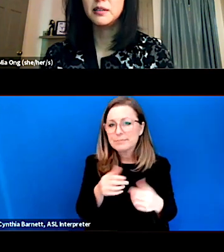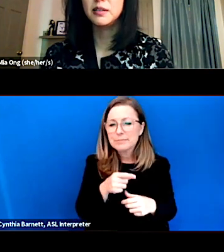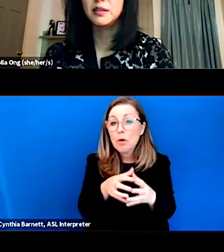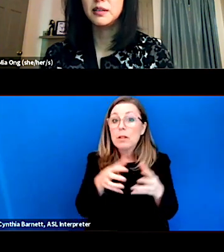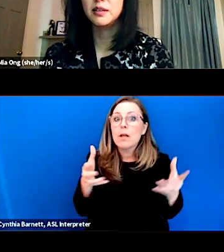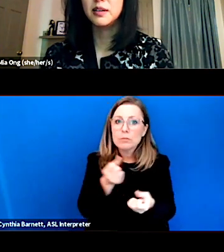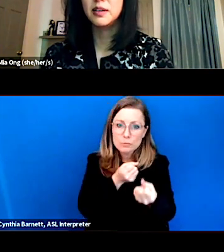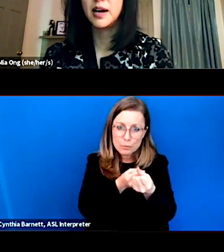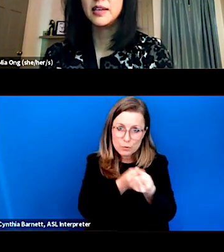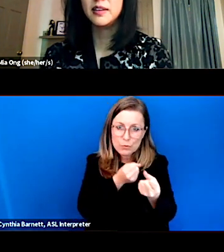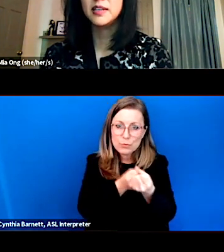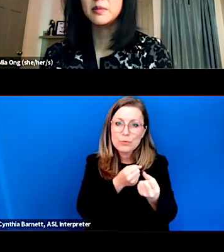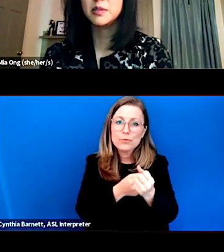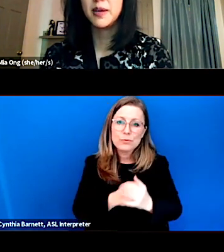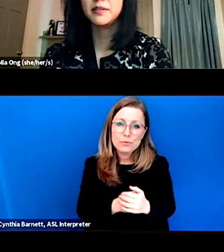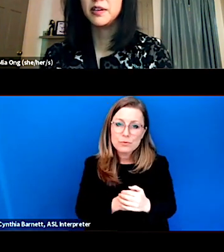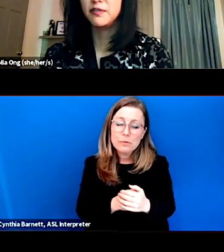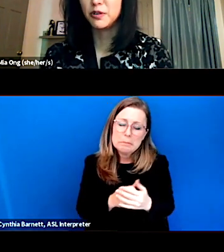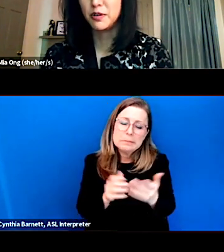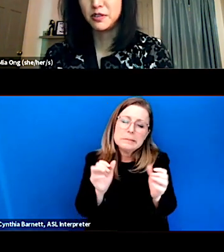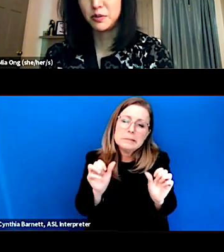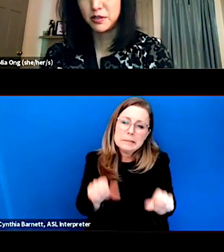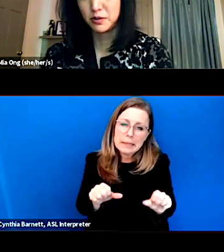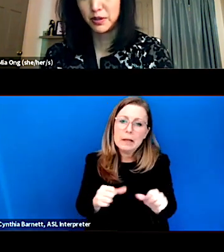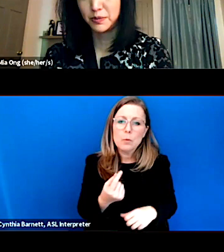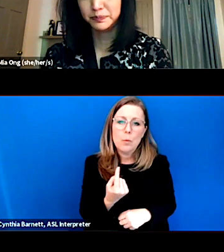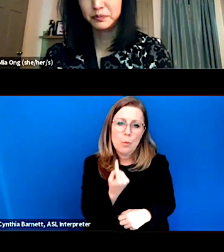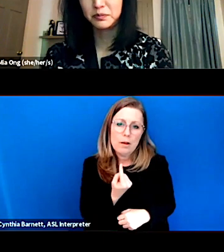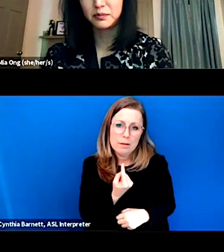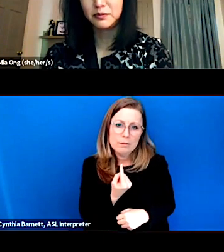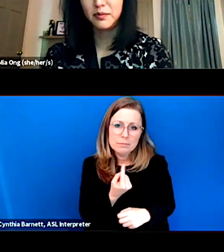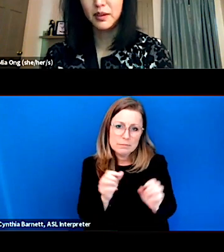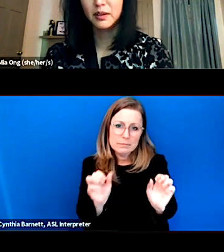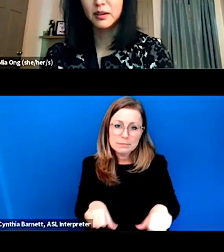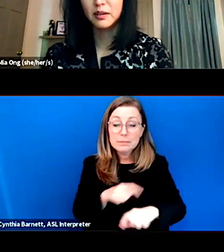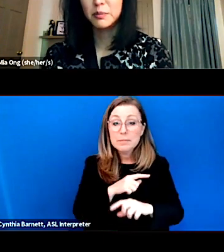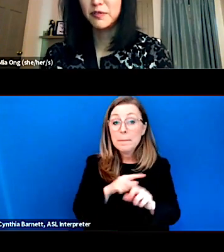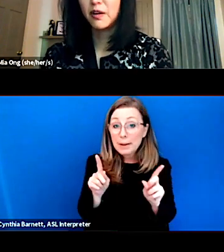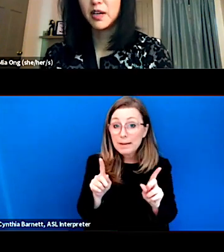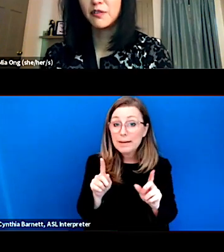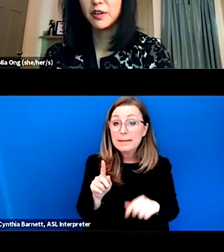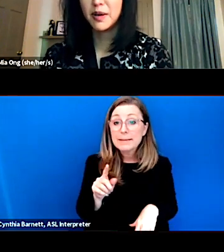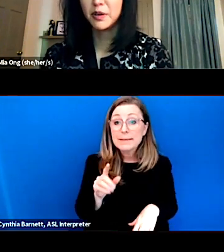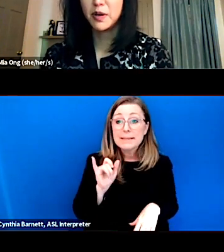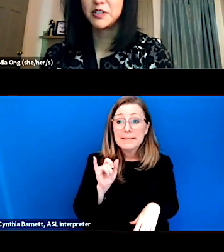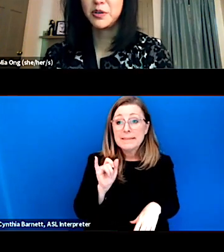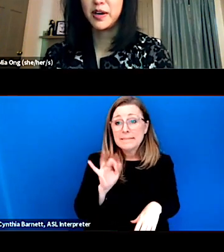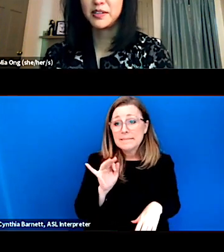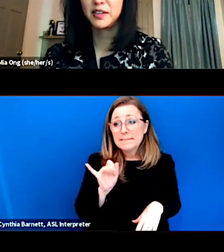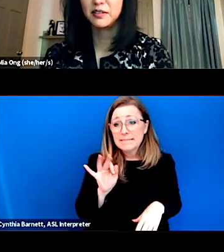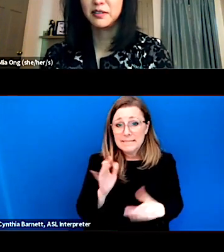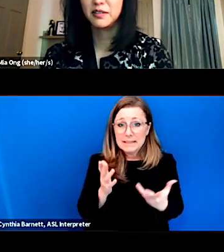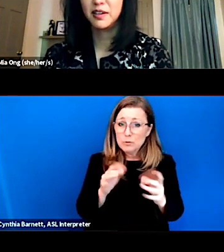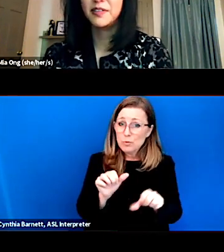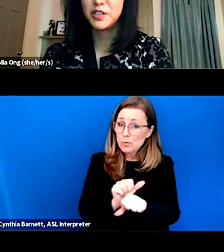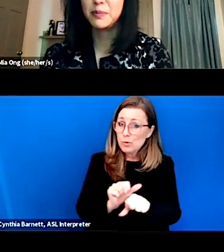But I think it depends on if you're going to do it solo, be very careful about the question you are